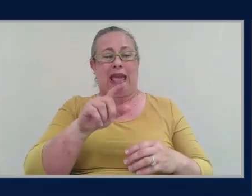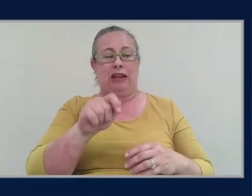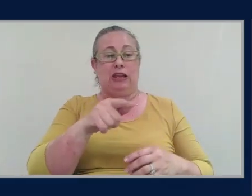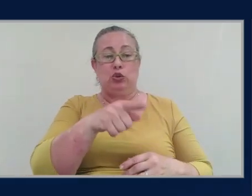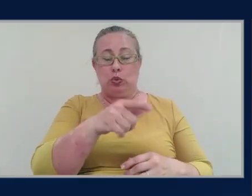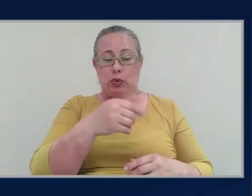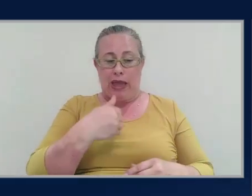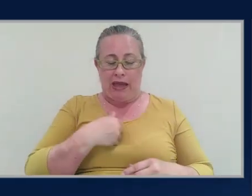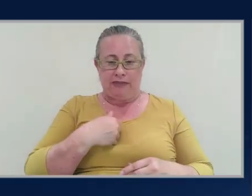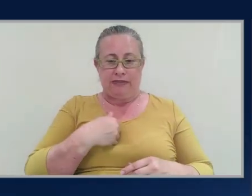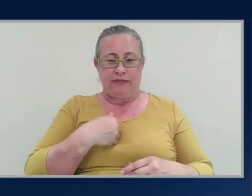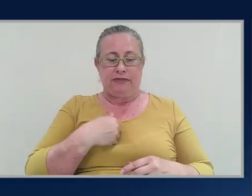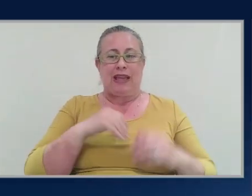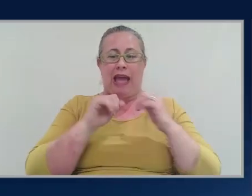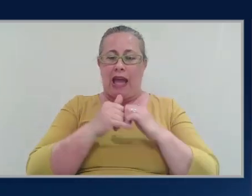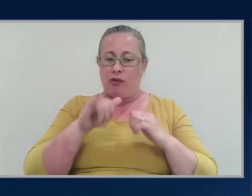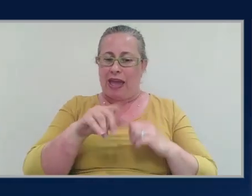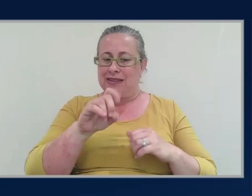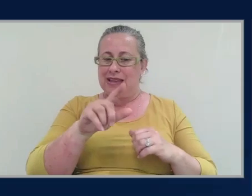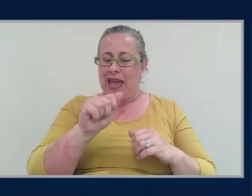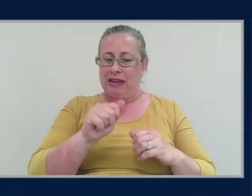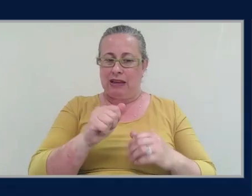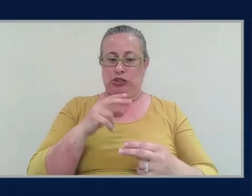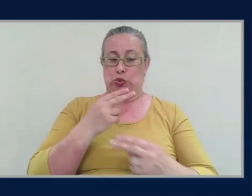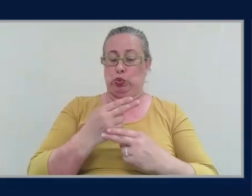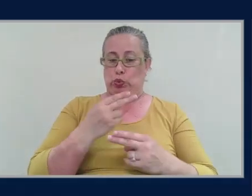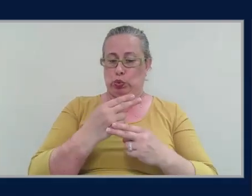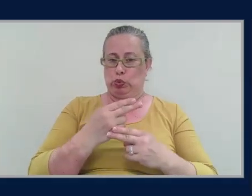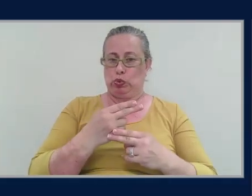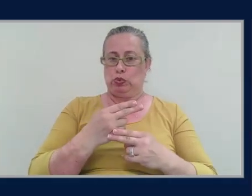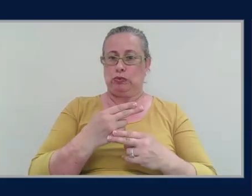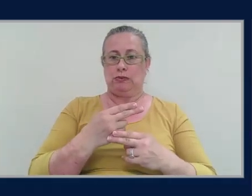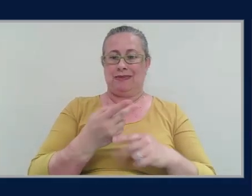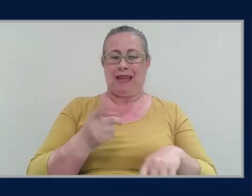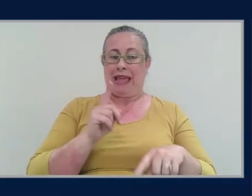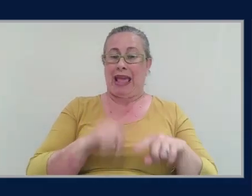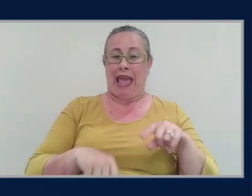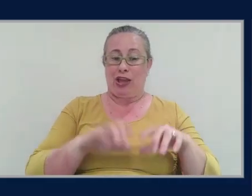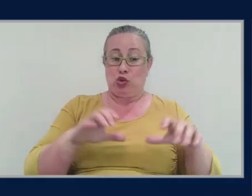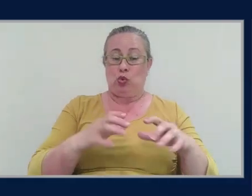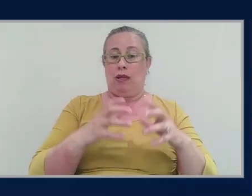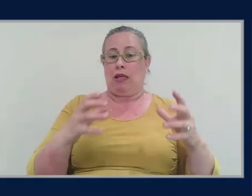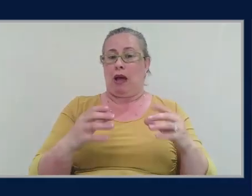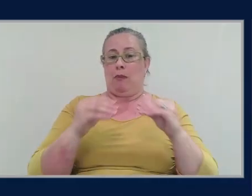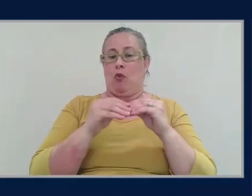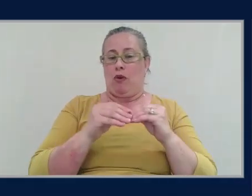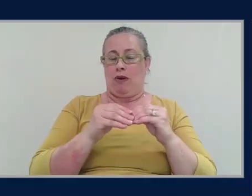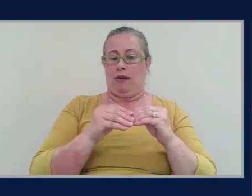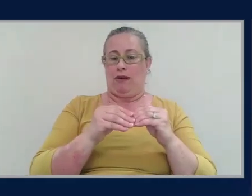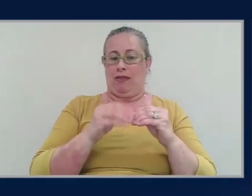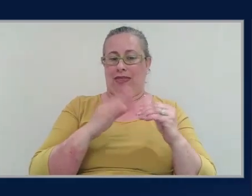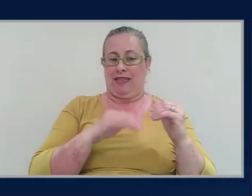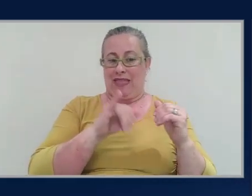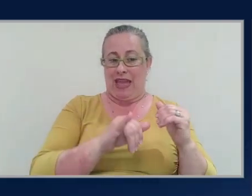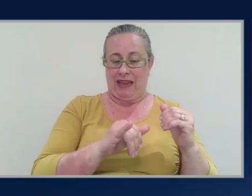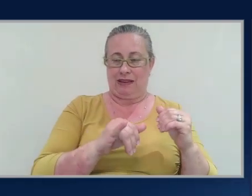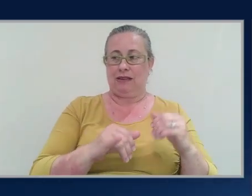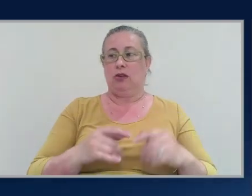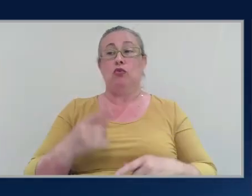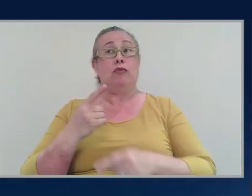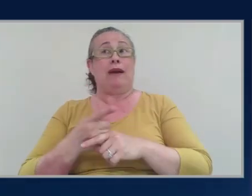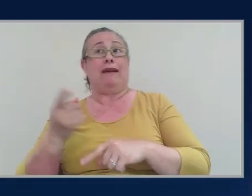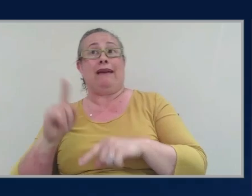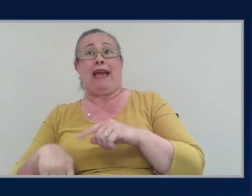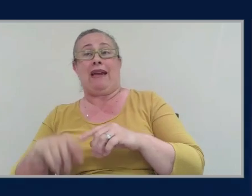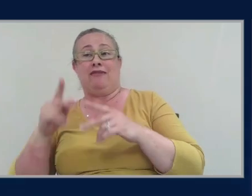and how that data is being used can't do much beyond that, right? Right. Yeah, you can't decide what next to do, how to optimize